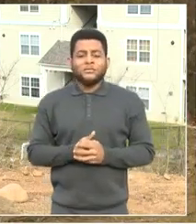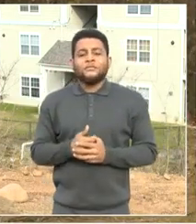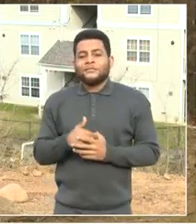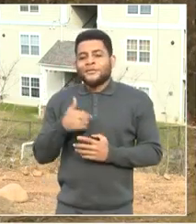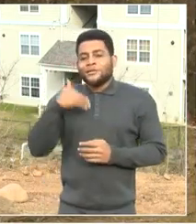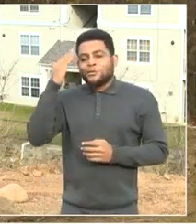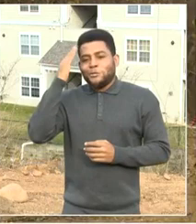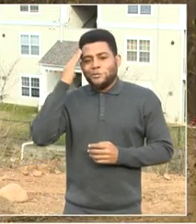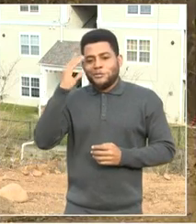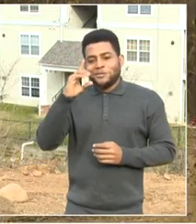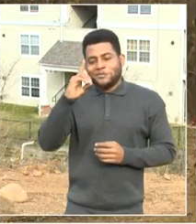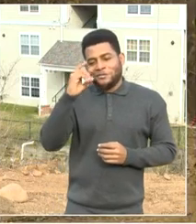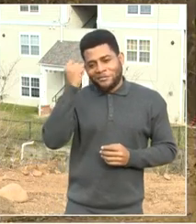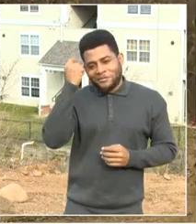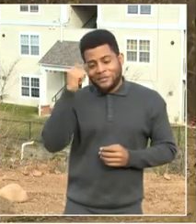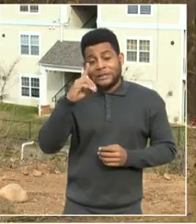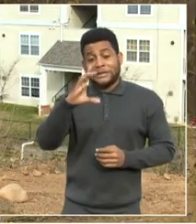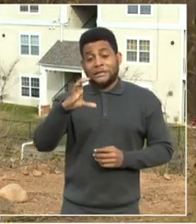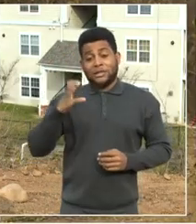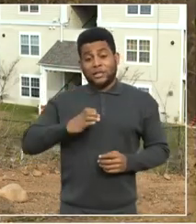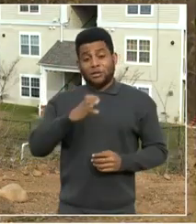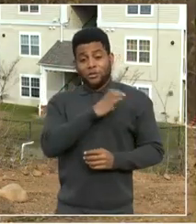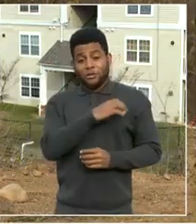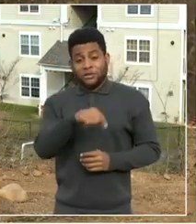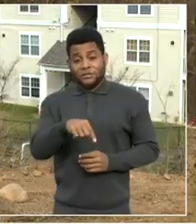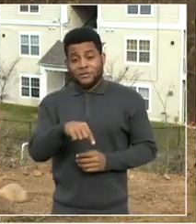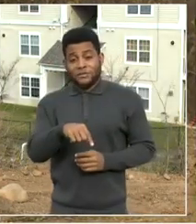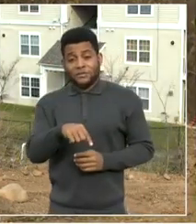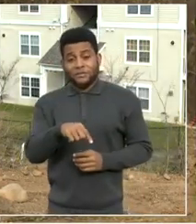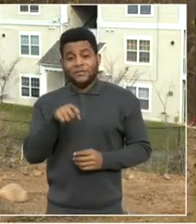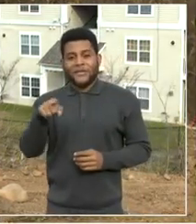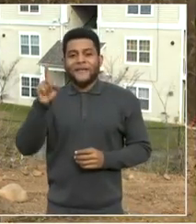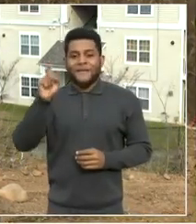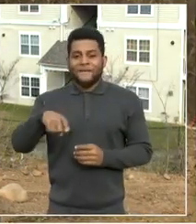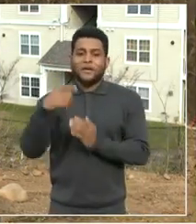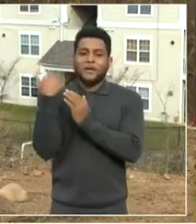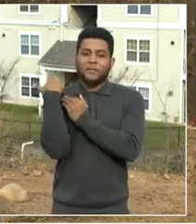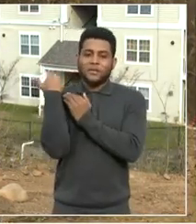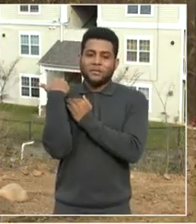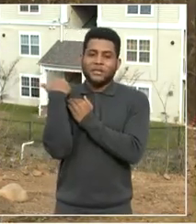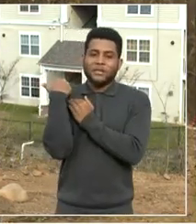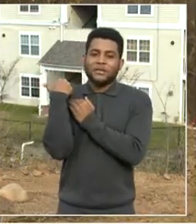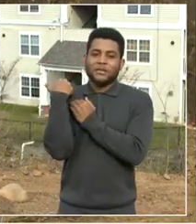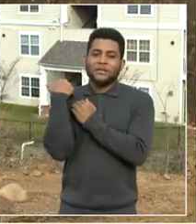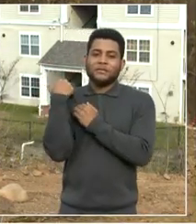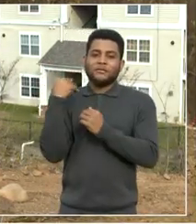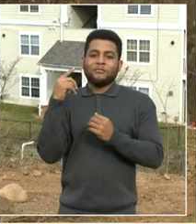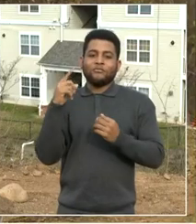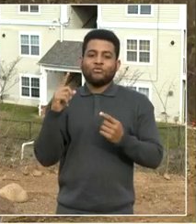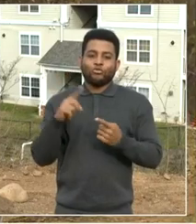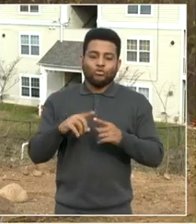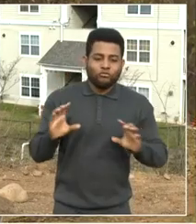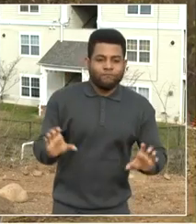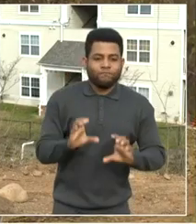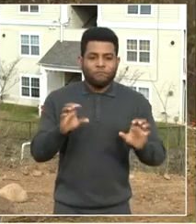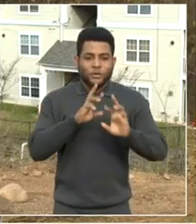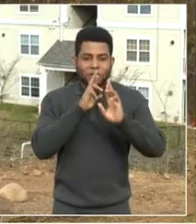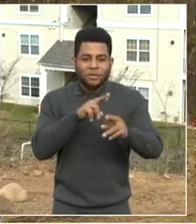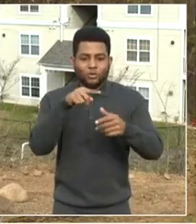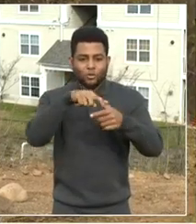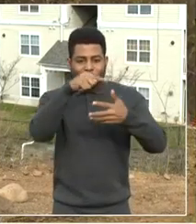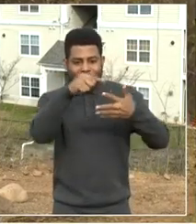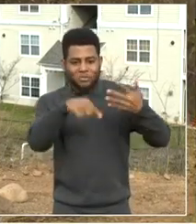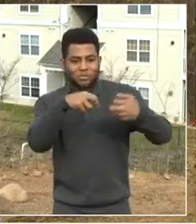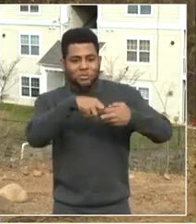a number of issues as they have. And as we have always said throughout this pandemic, Mark, as it evolves,